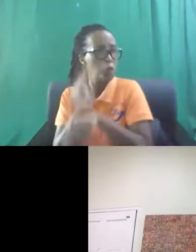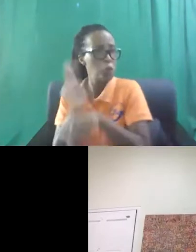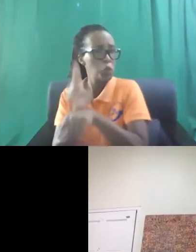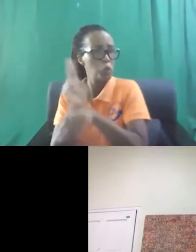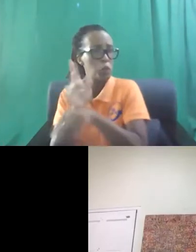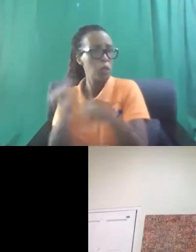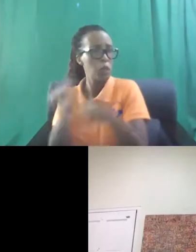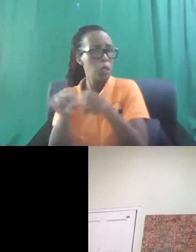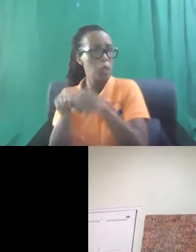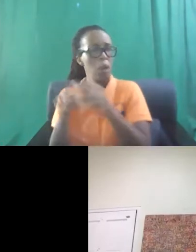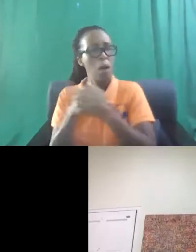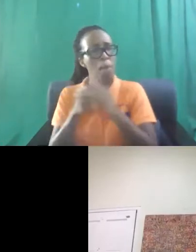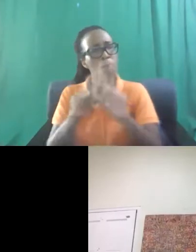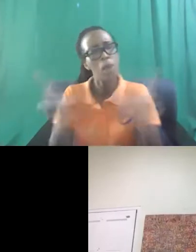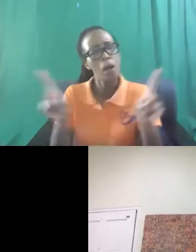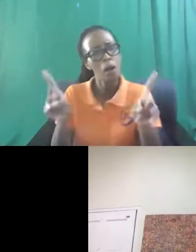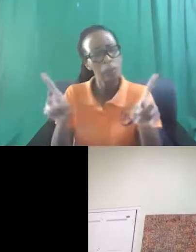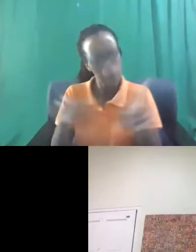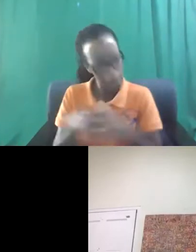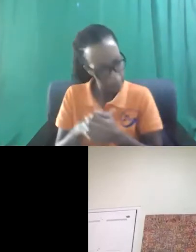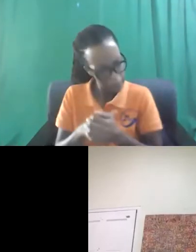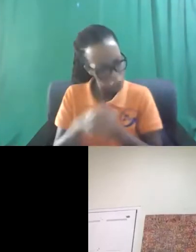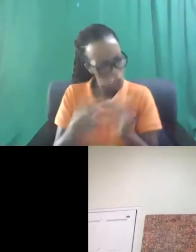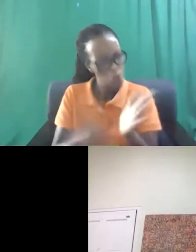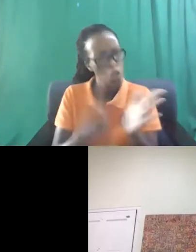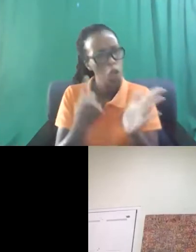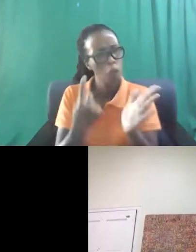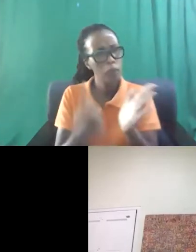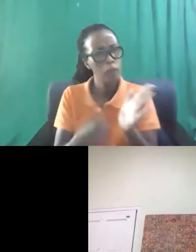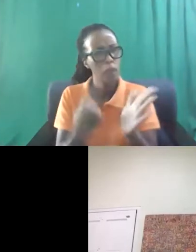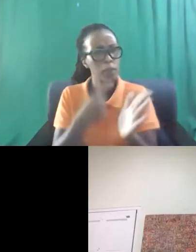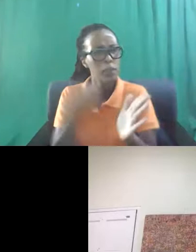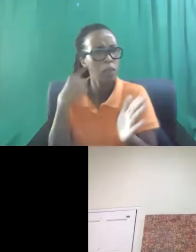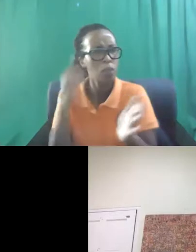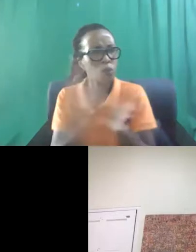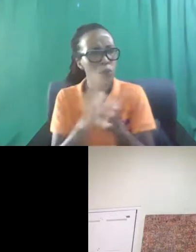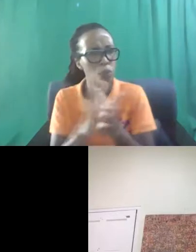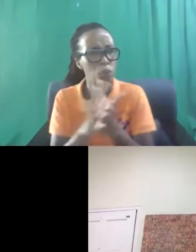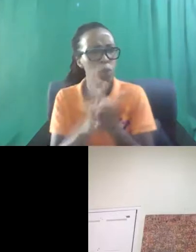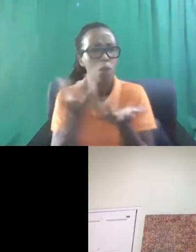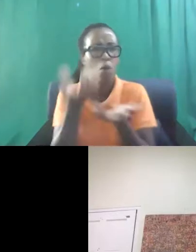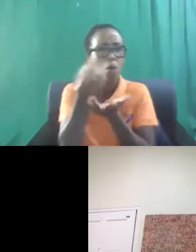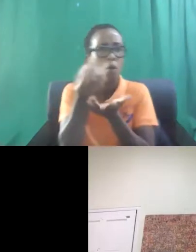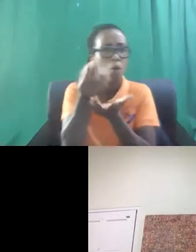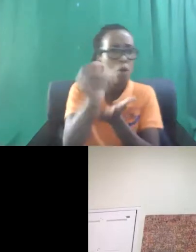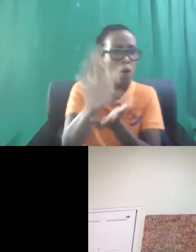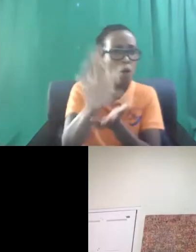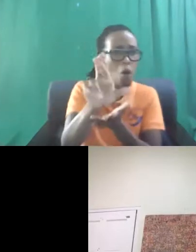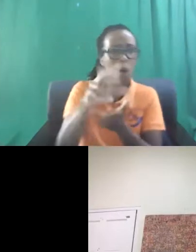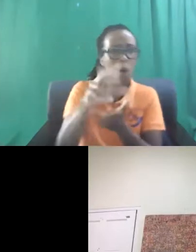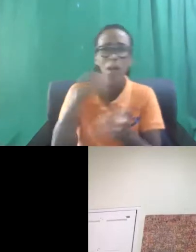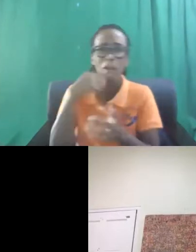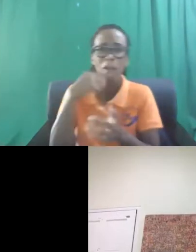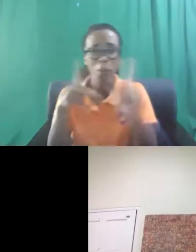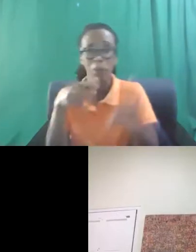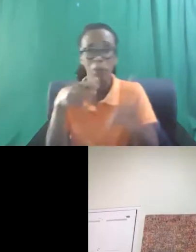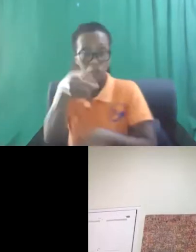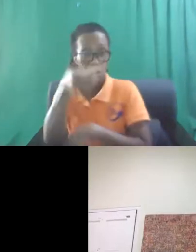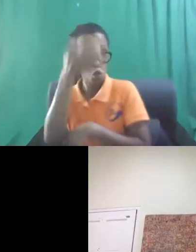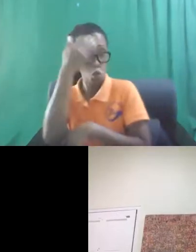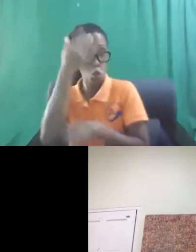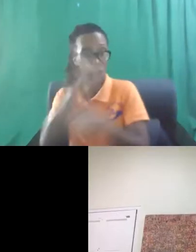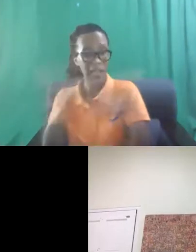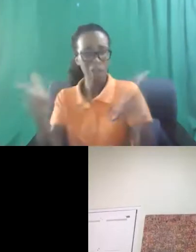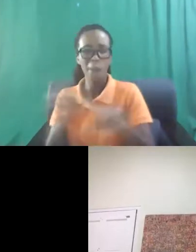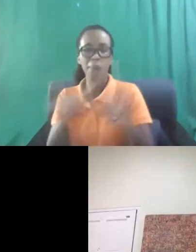And yet, still sometimes in deaf schools or amongst hearing people who learn to sign, they learn